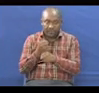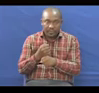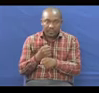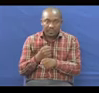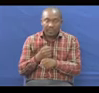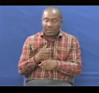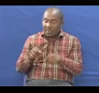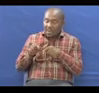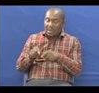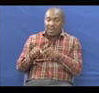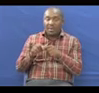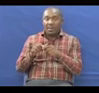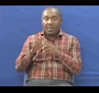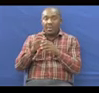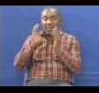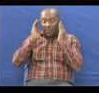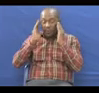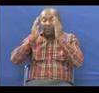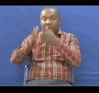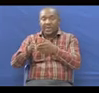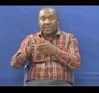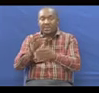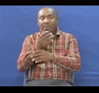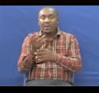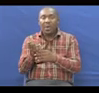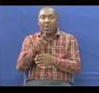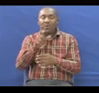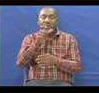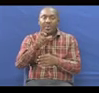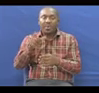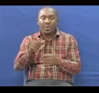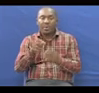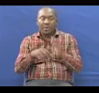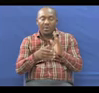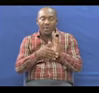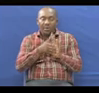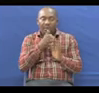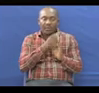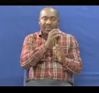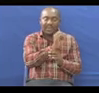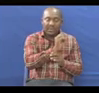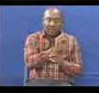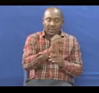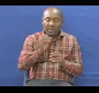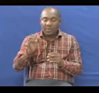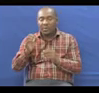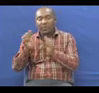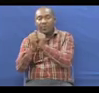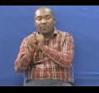focusing on numbers of people who age ranging from age 0 to 14. Those